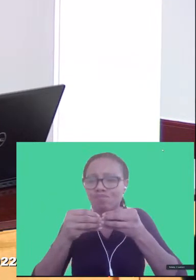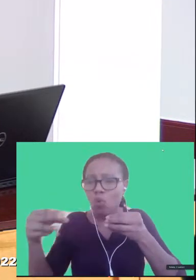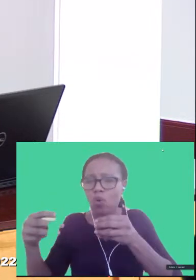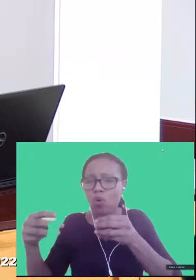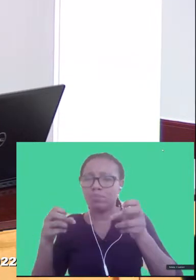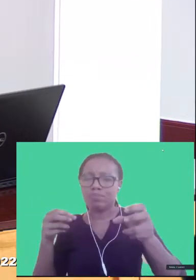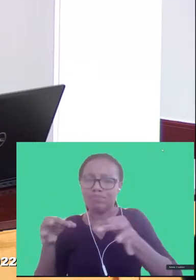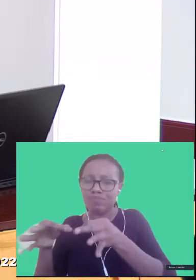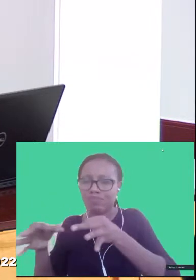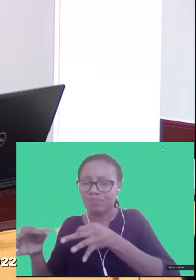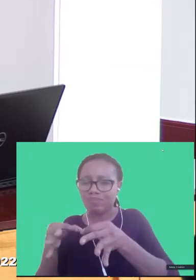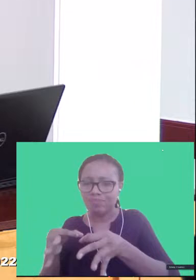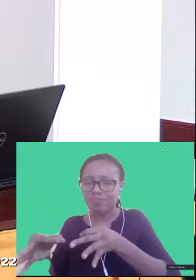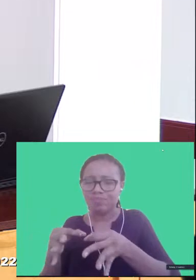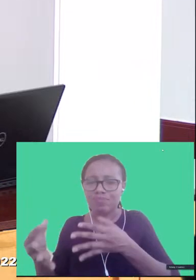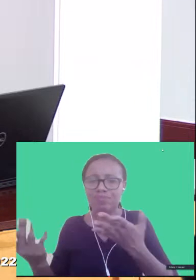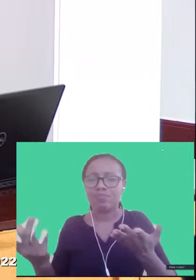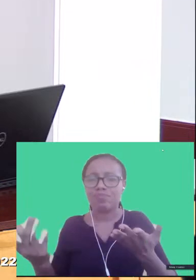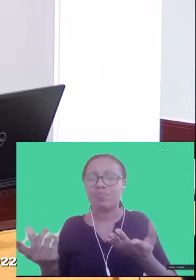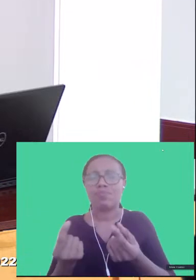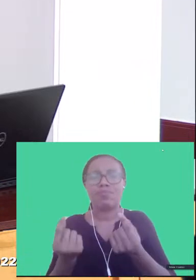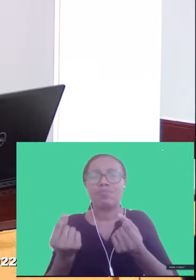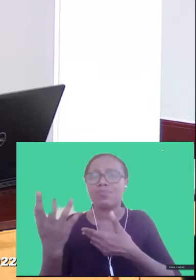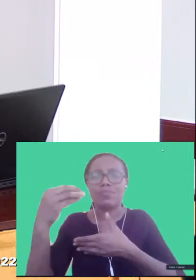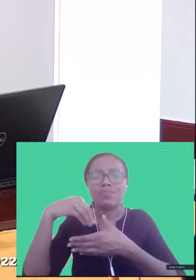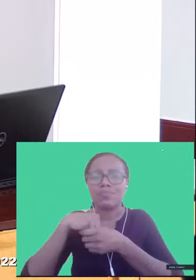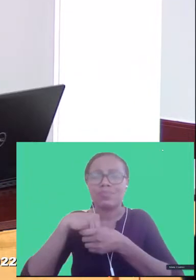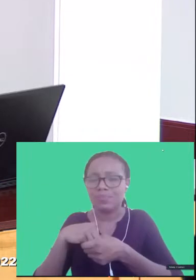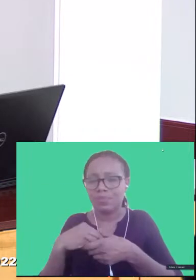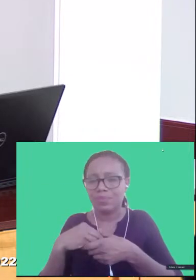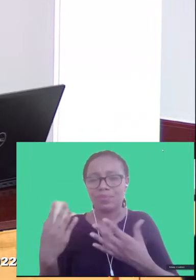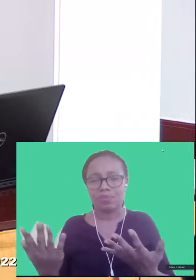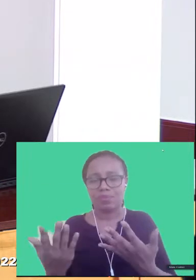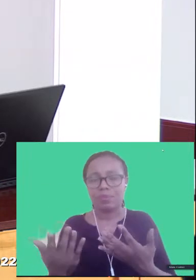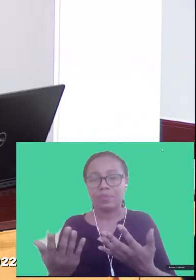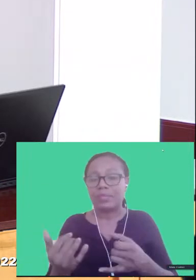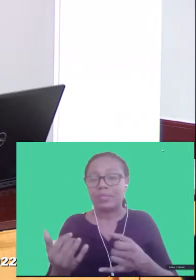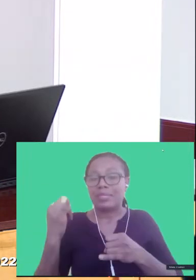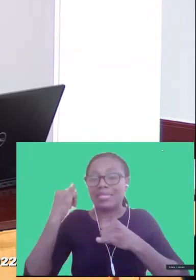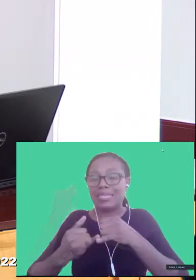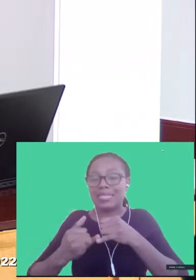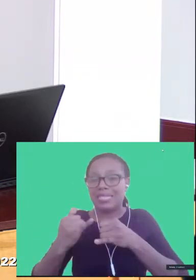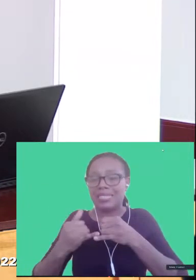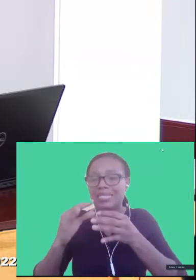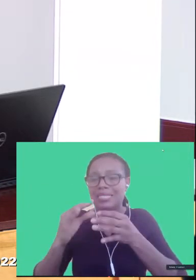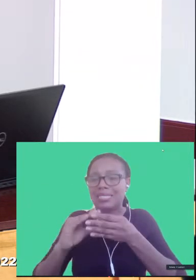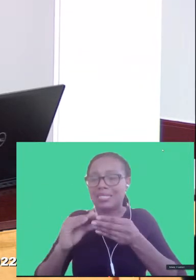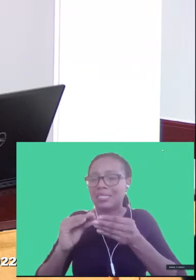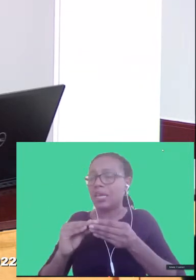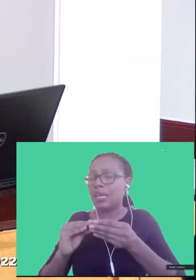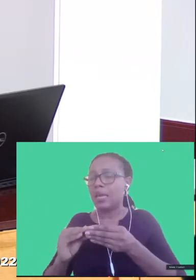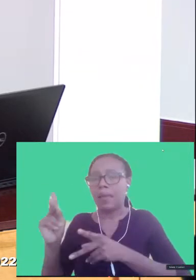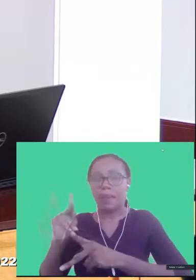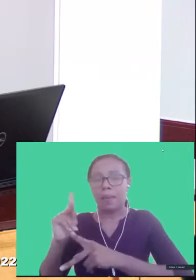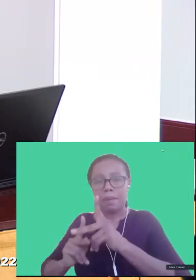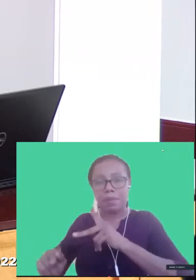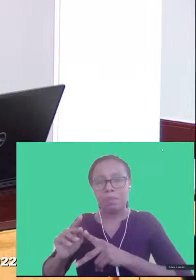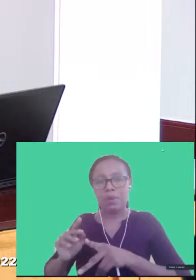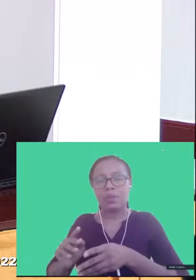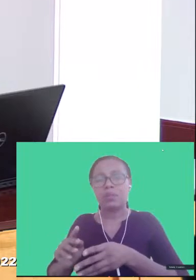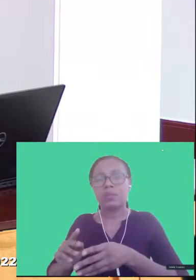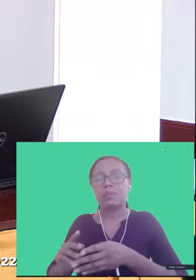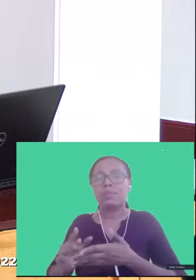the last one I will highlight is the public education and professional strengthening that would finish by mid this new financial